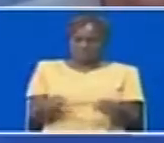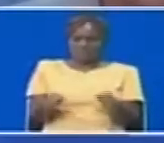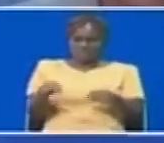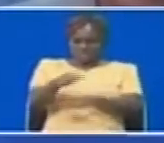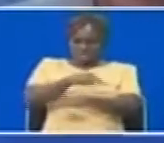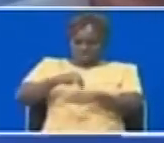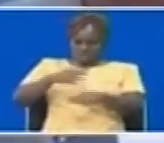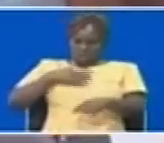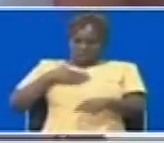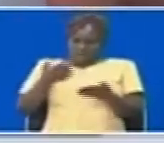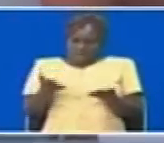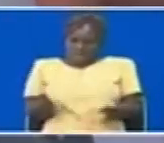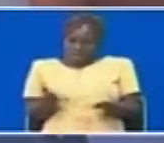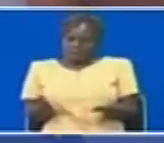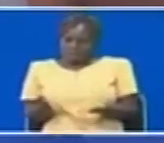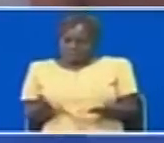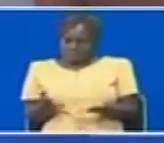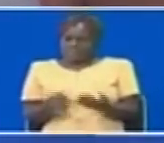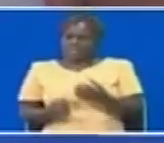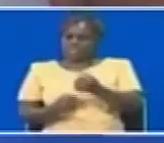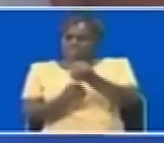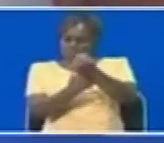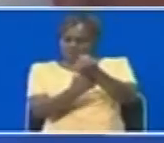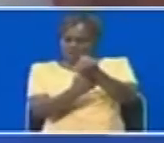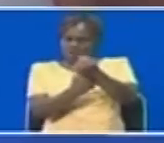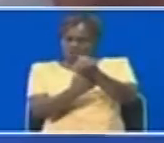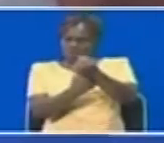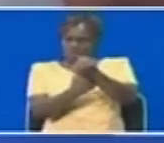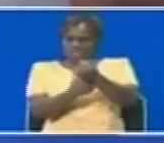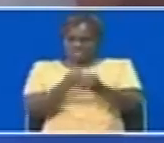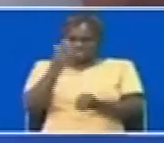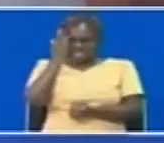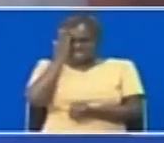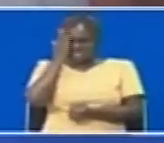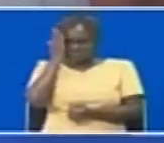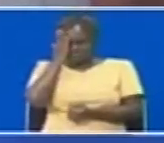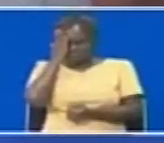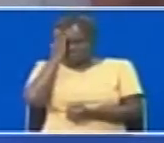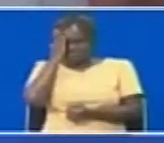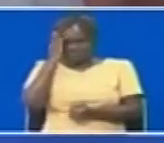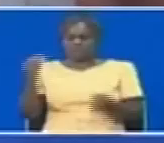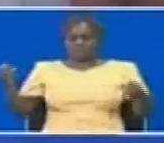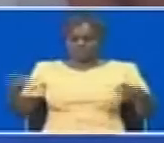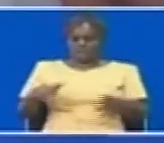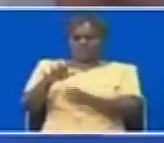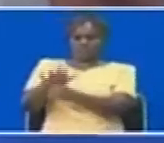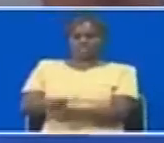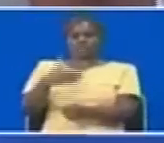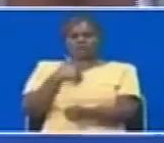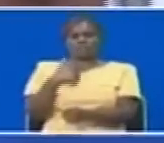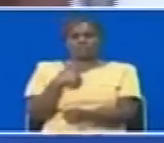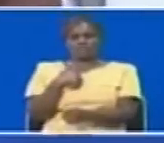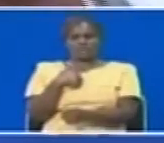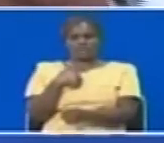yetu sasa imekuwa imejiunga na nchi hizi ambazo zafanya dhulma wazi wazi na mauaji wazi